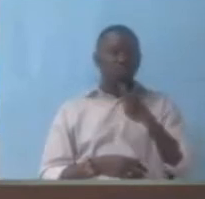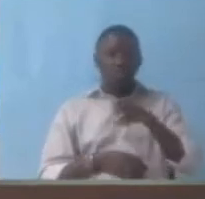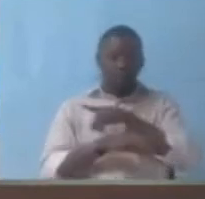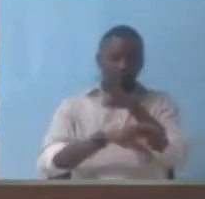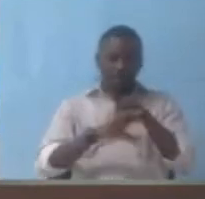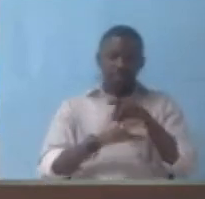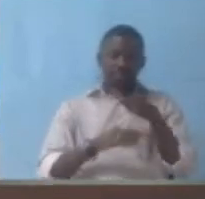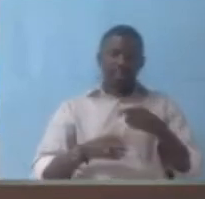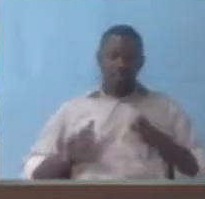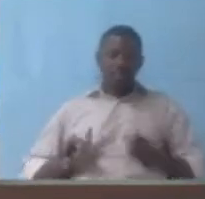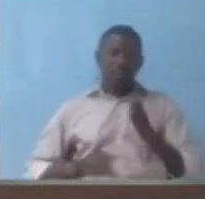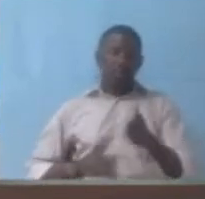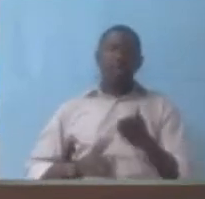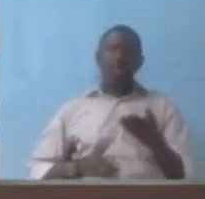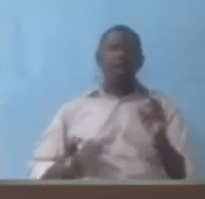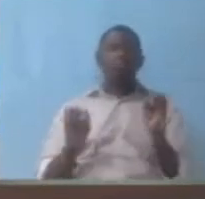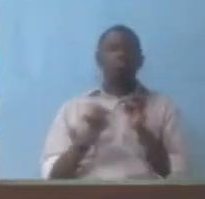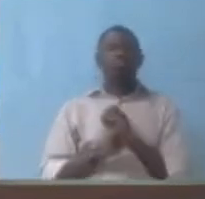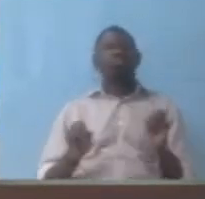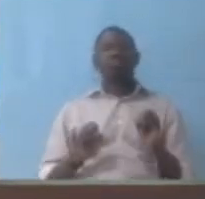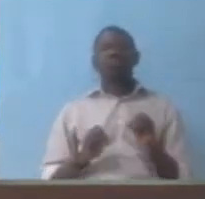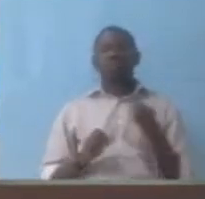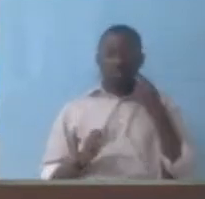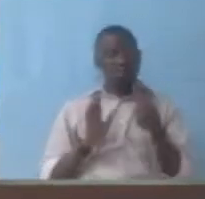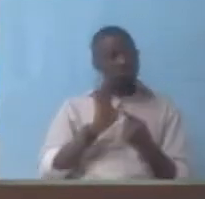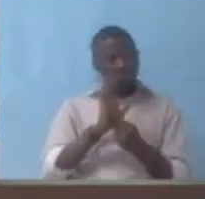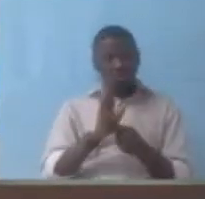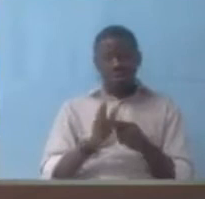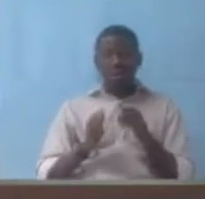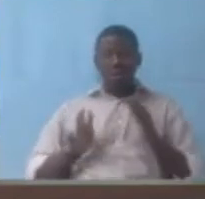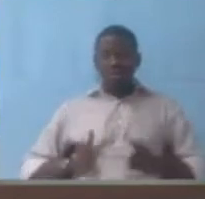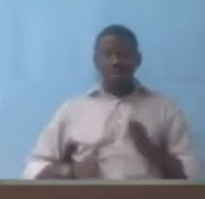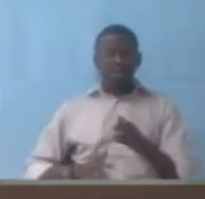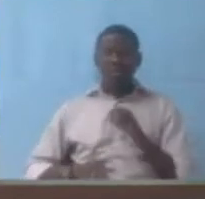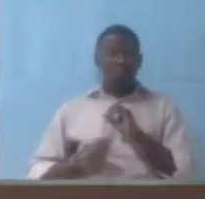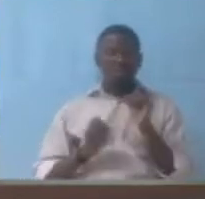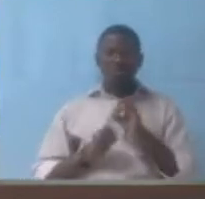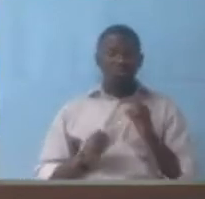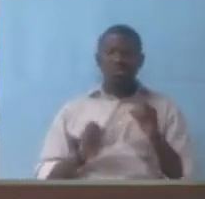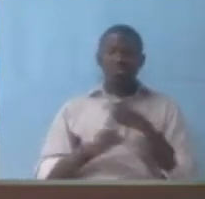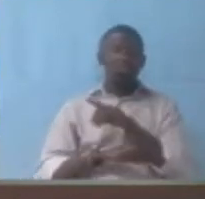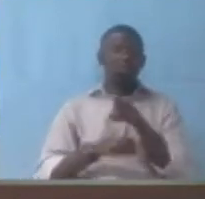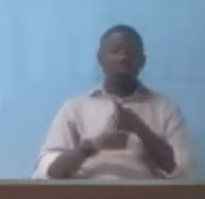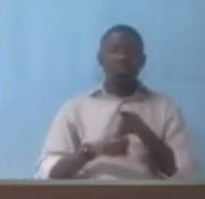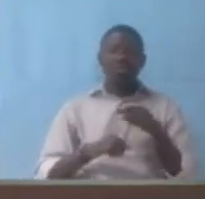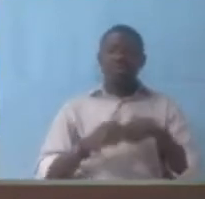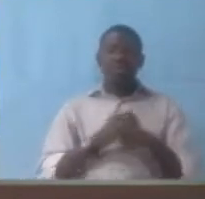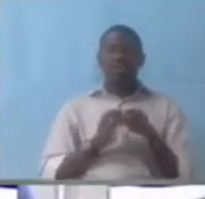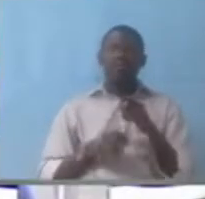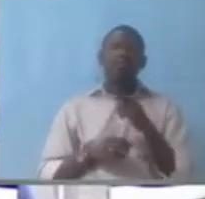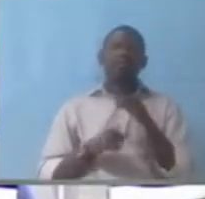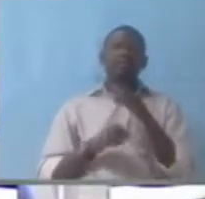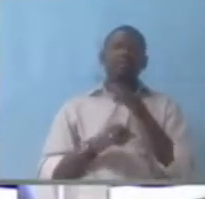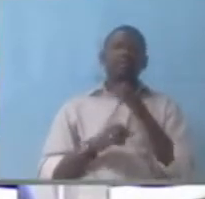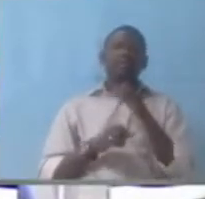jamning decree 30 from bina decree number 1 where itandiro kelako hanama dungo la nyando woman dinkra so do wo wato nyimbango ka by the fact